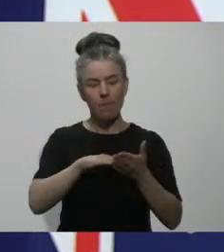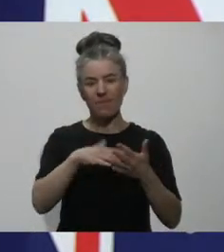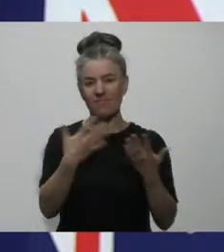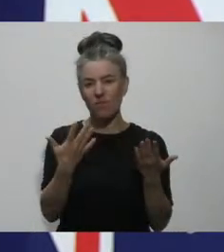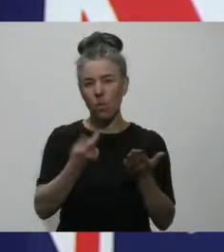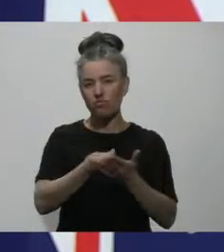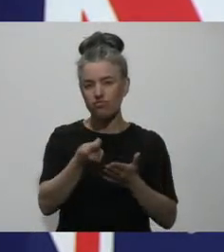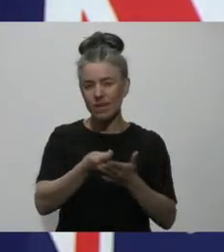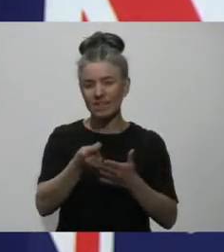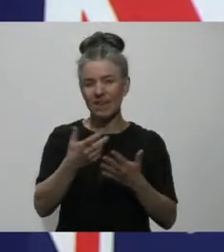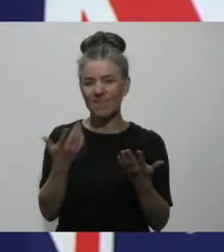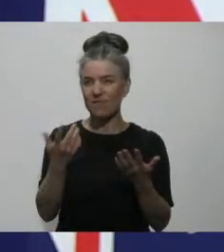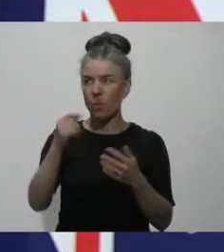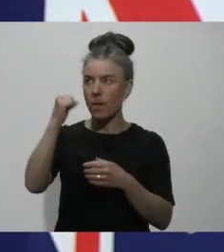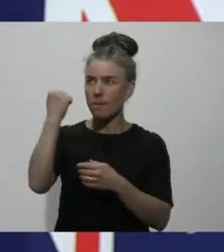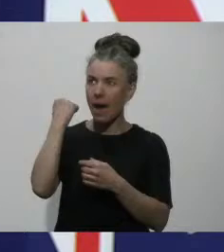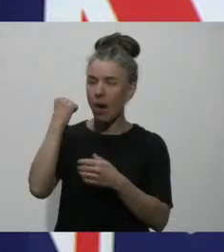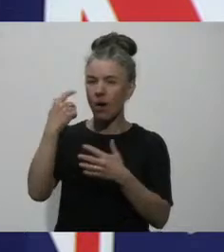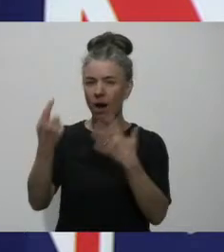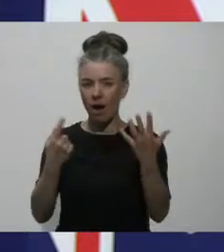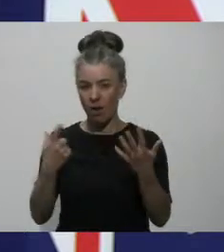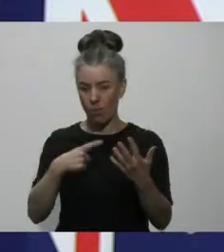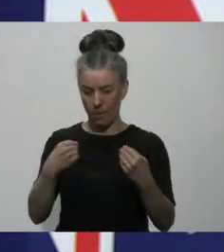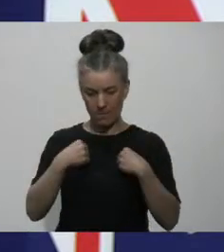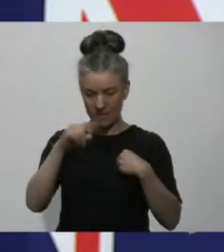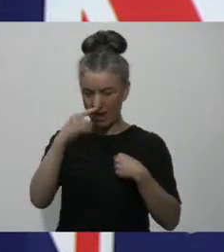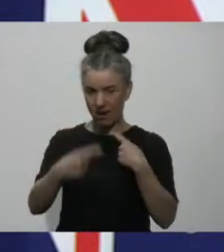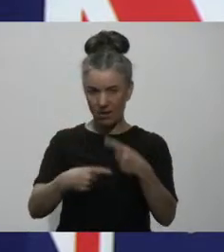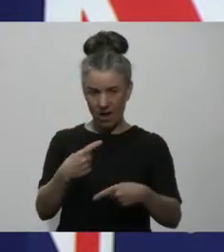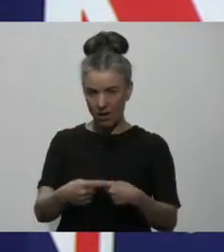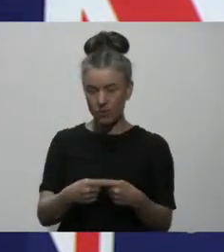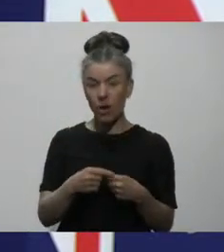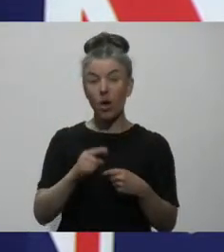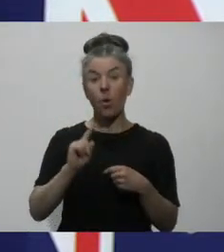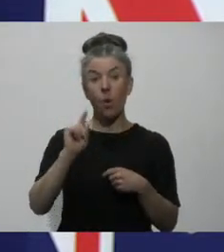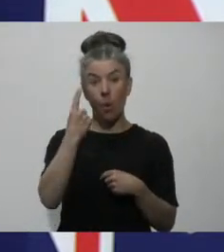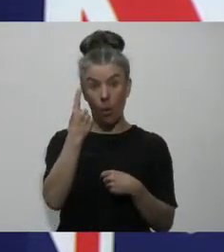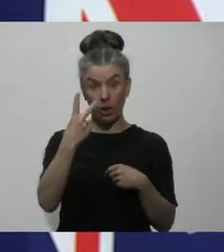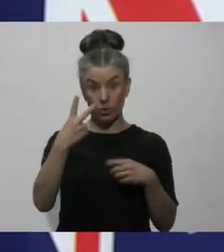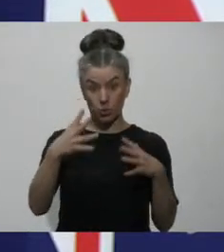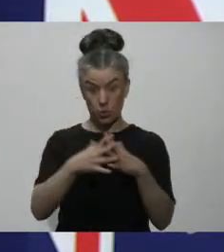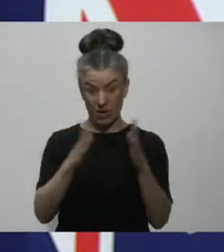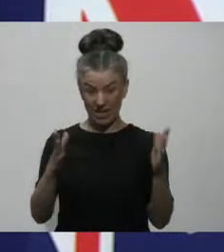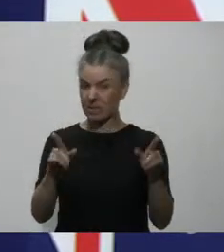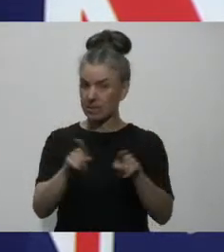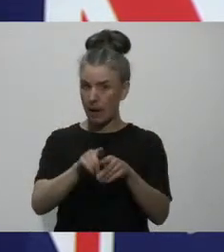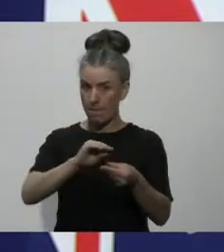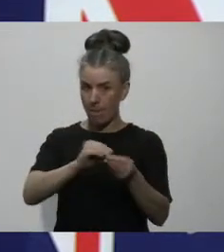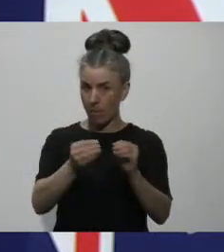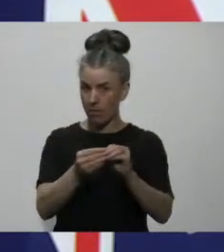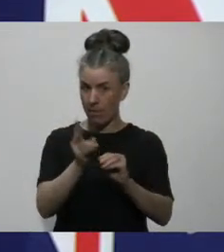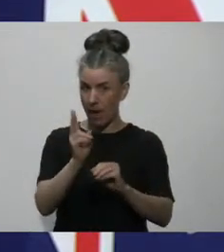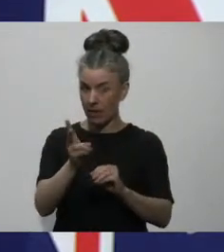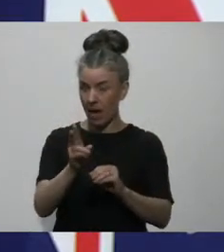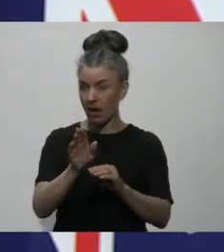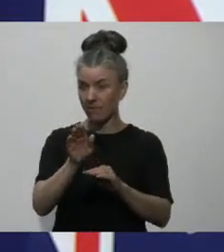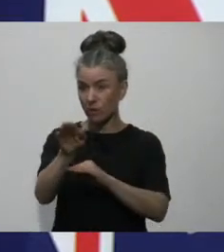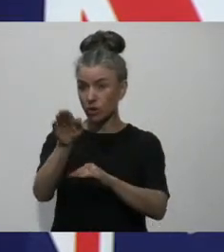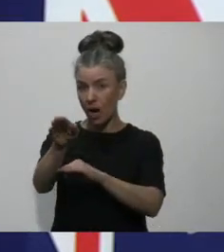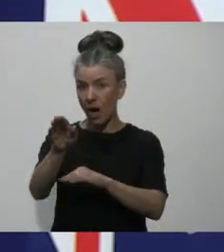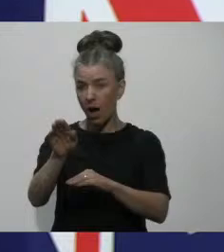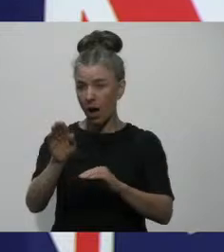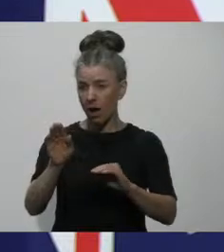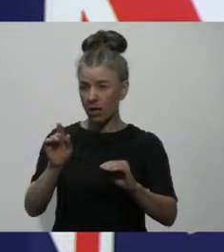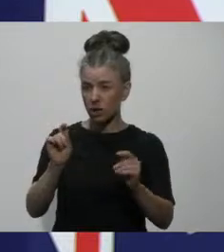government. We've got 2 weeks in Auckland where they're going to have these issues again. Is there any thought for future changes or